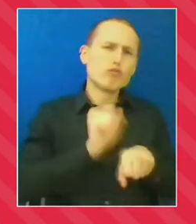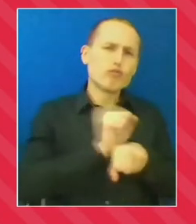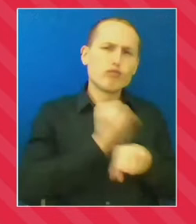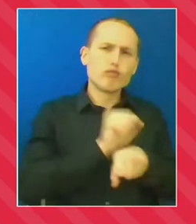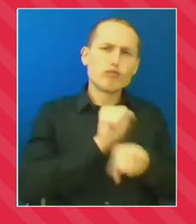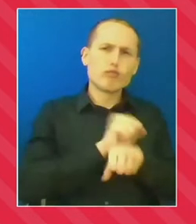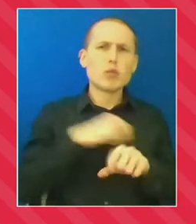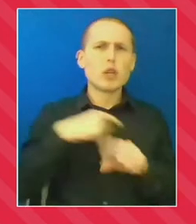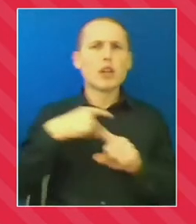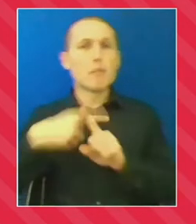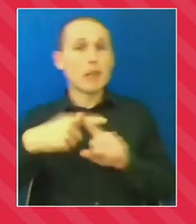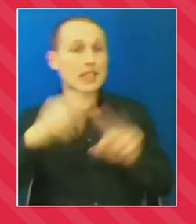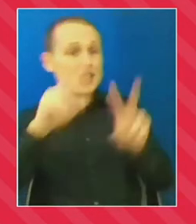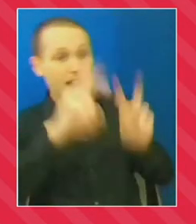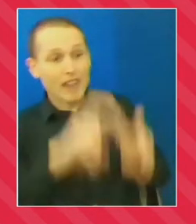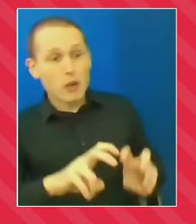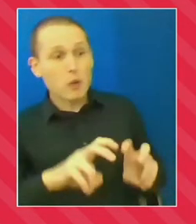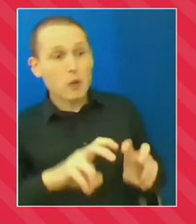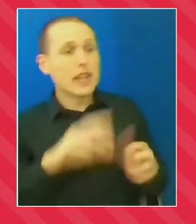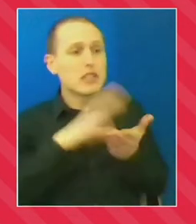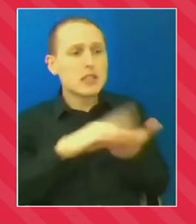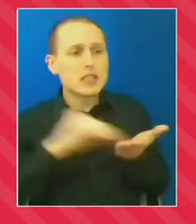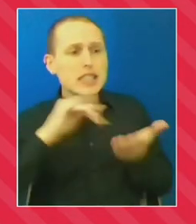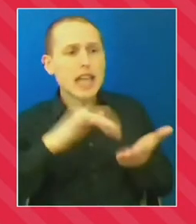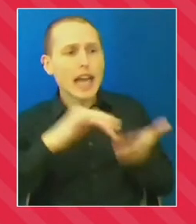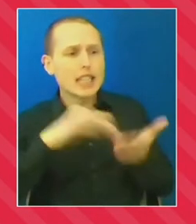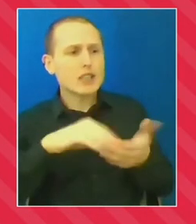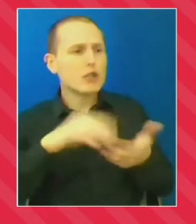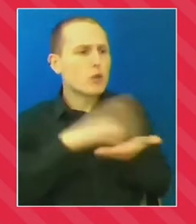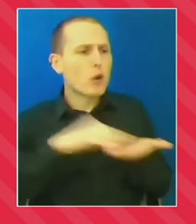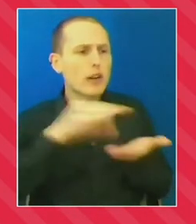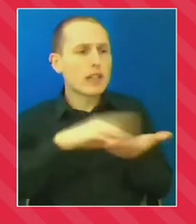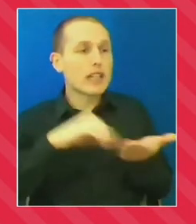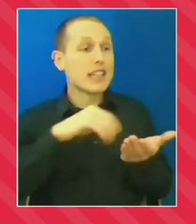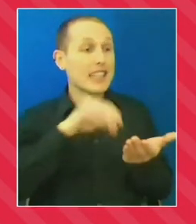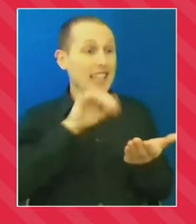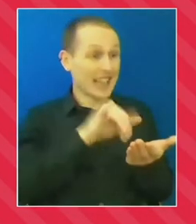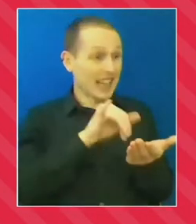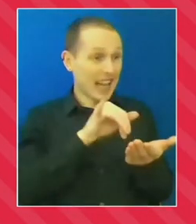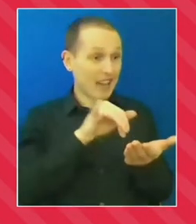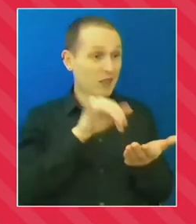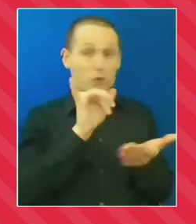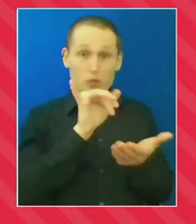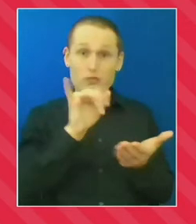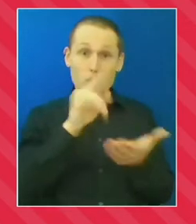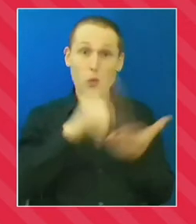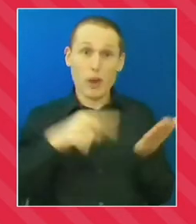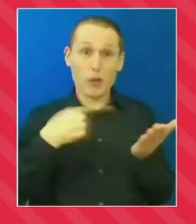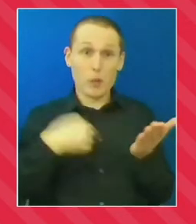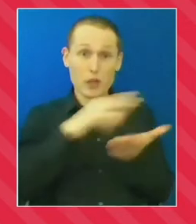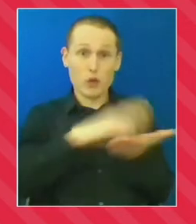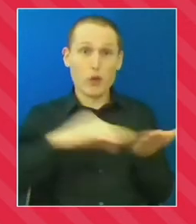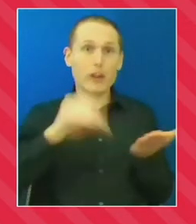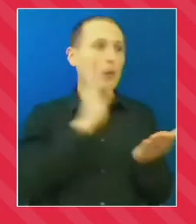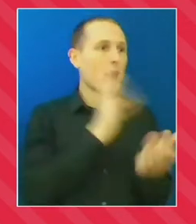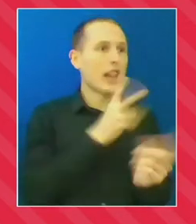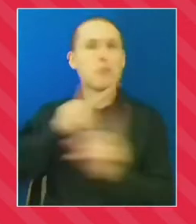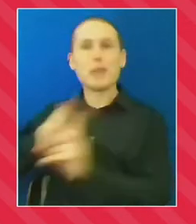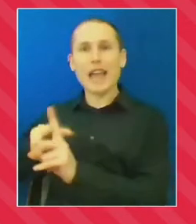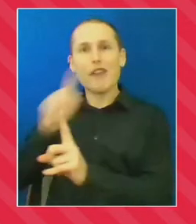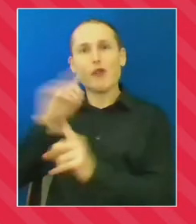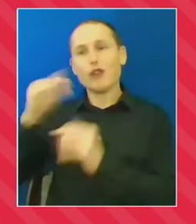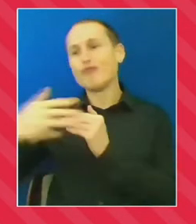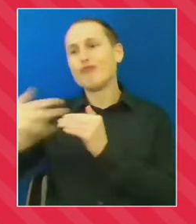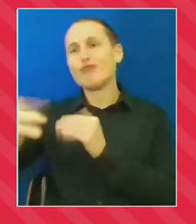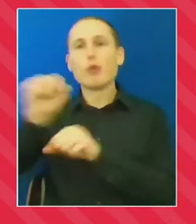it, study it, learn from mm-hmm. it, and roll those learnings back yeah. in. Yeah. And some of the things that we learned this